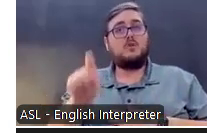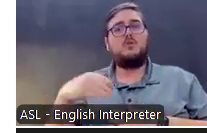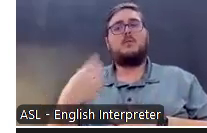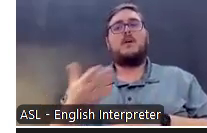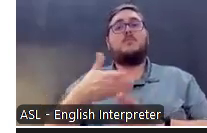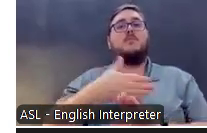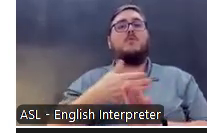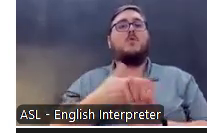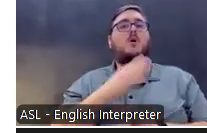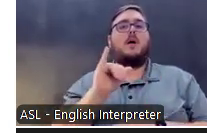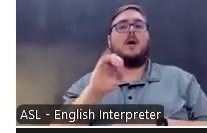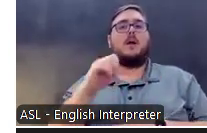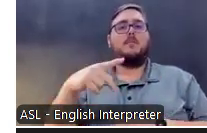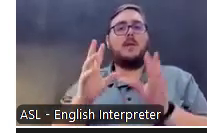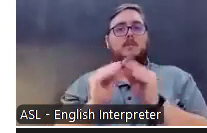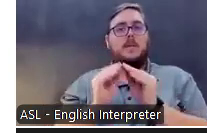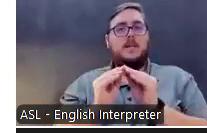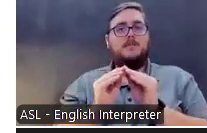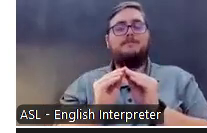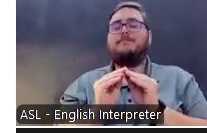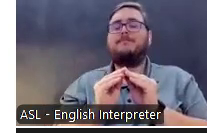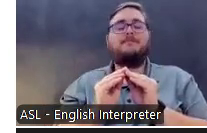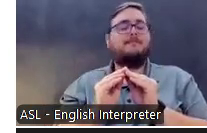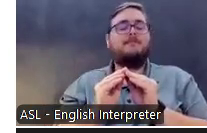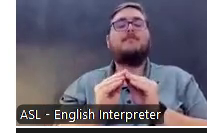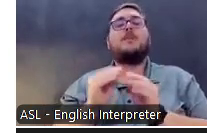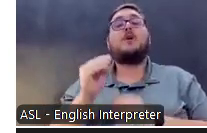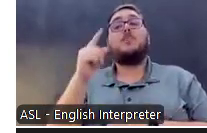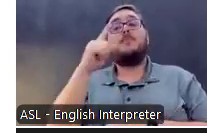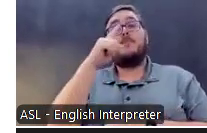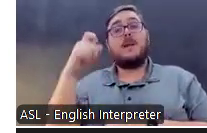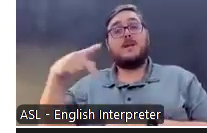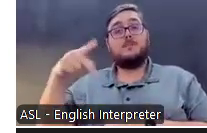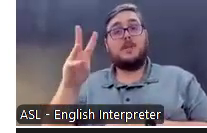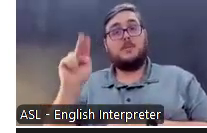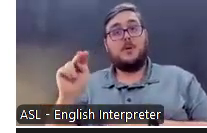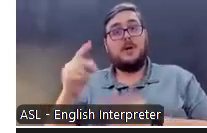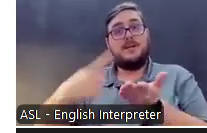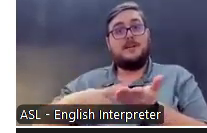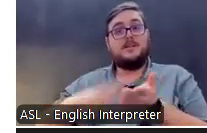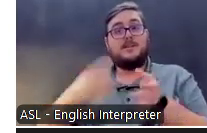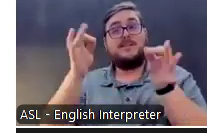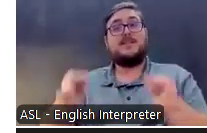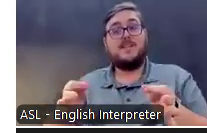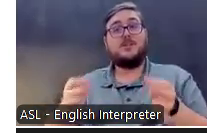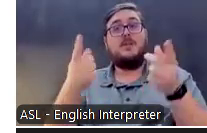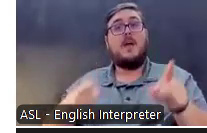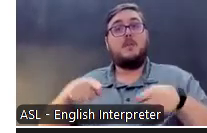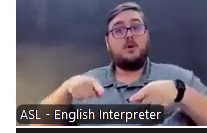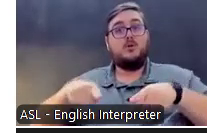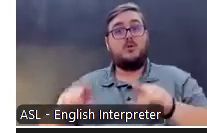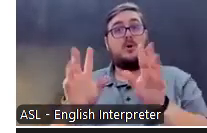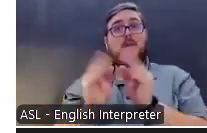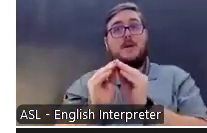it discusses decisions made at an IEP meeting, a PWN is provided to the parent after the meeting,